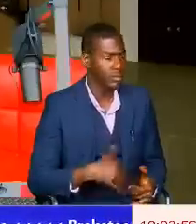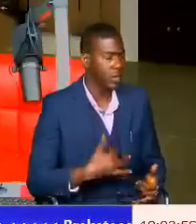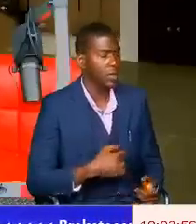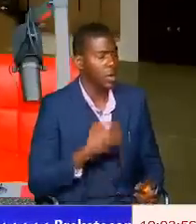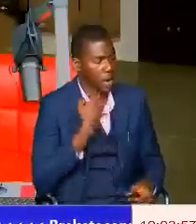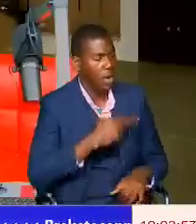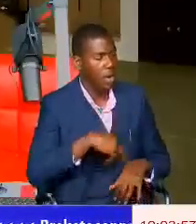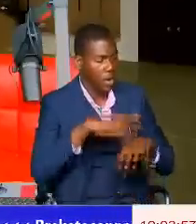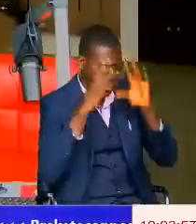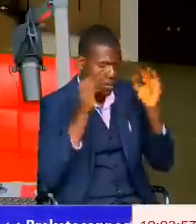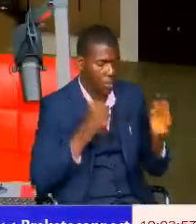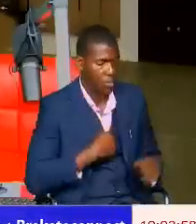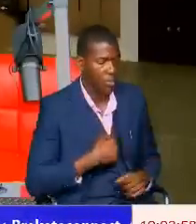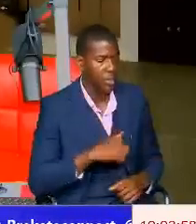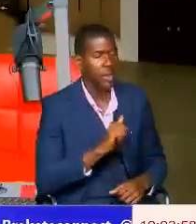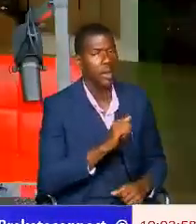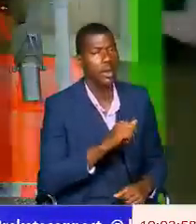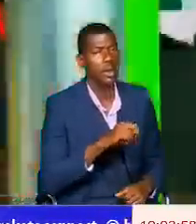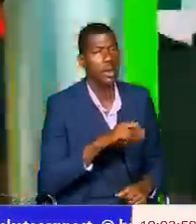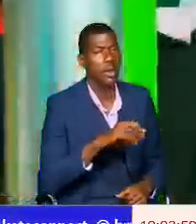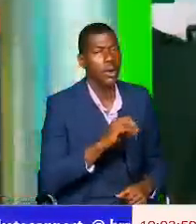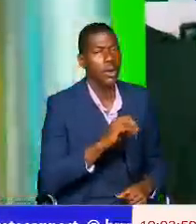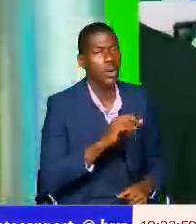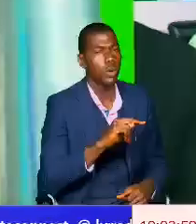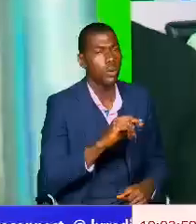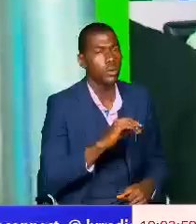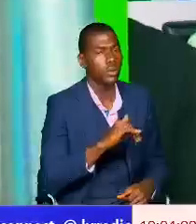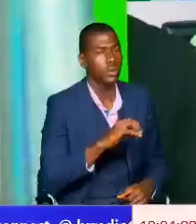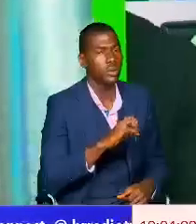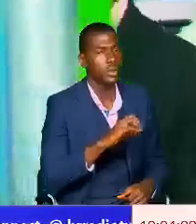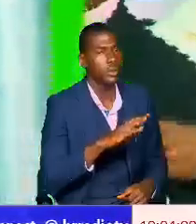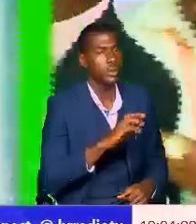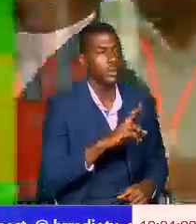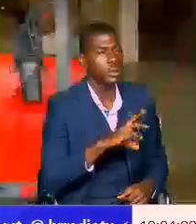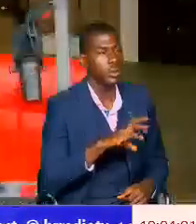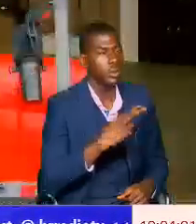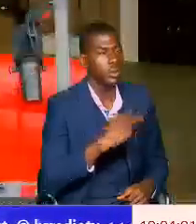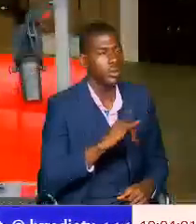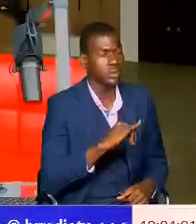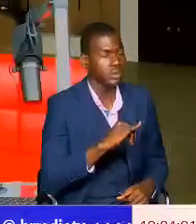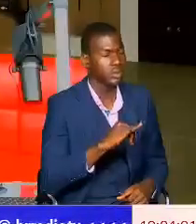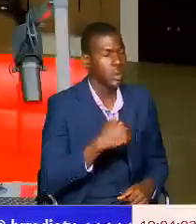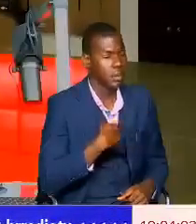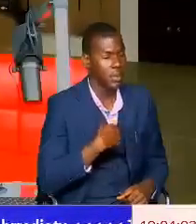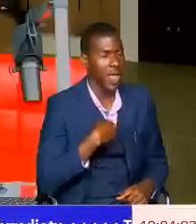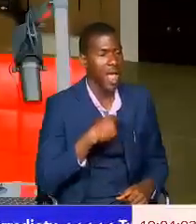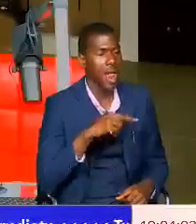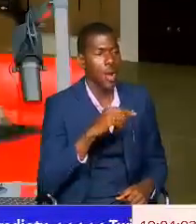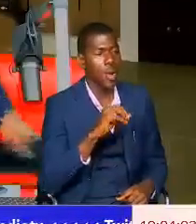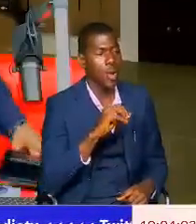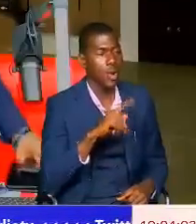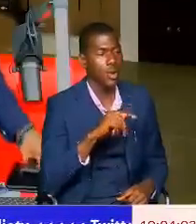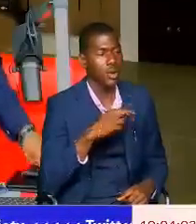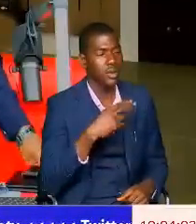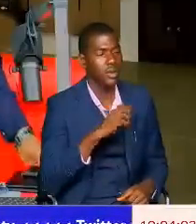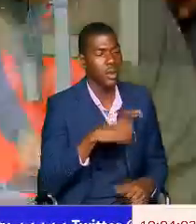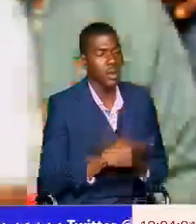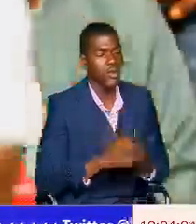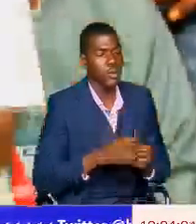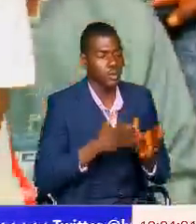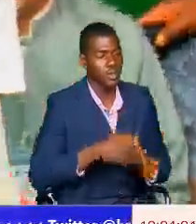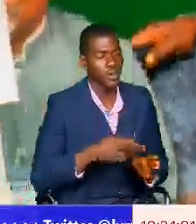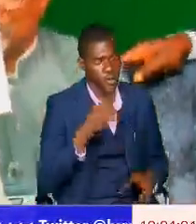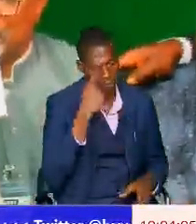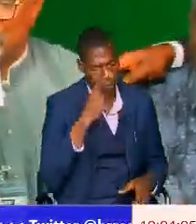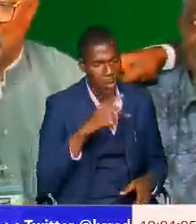Honorable President, my name is Ago Onyebuchi. I'm the nodal officer, NIPOST. Mm-hmm. You must nod. Uh-huh. My name is